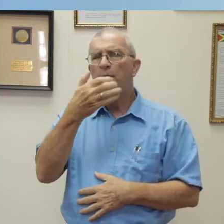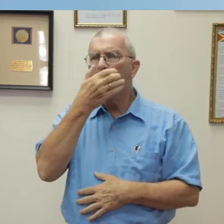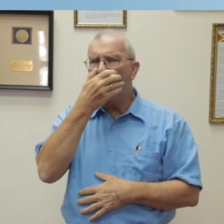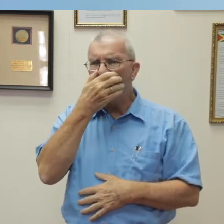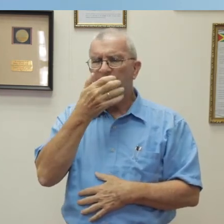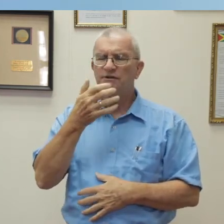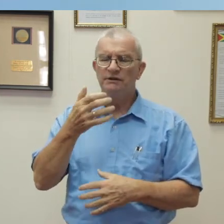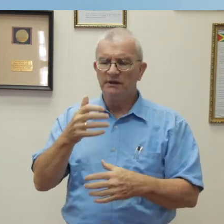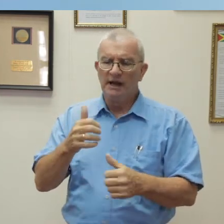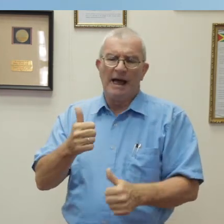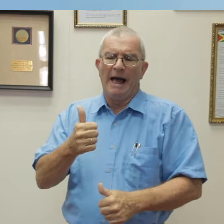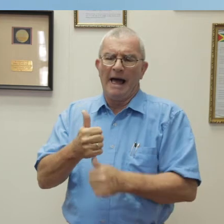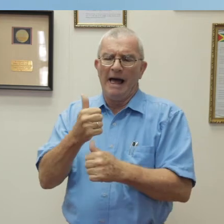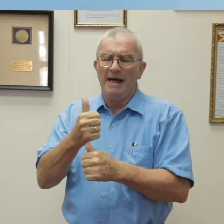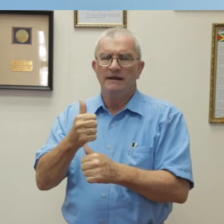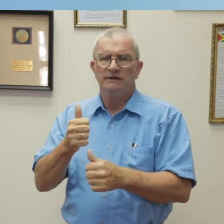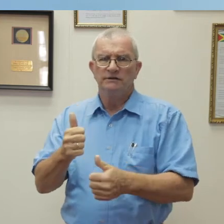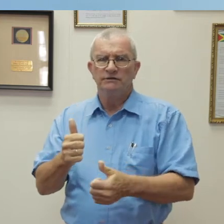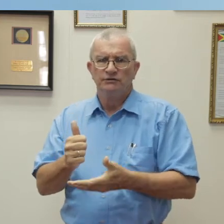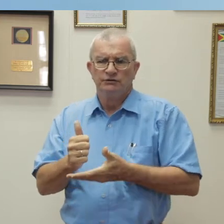for various periods of time.